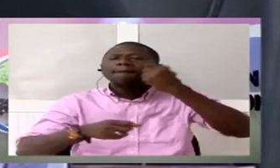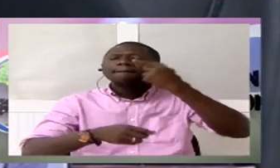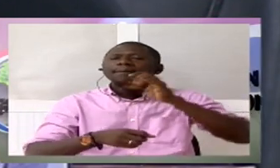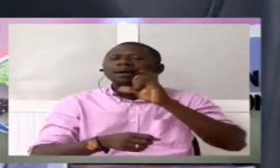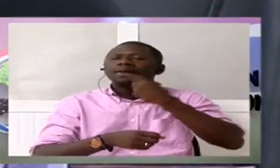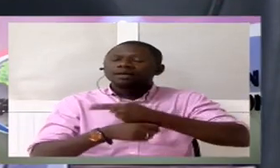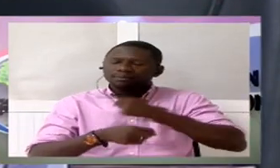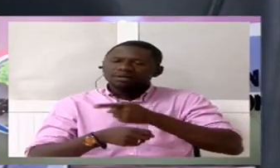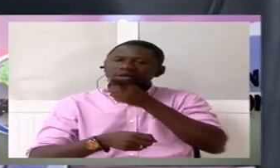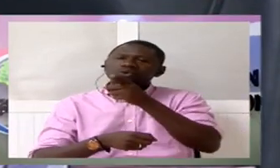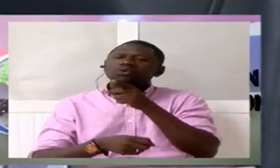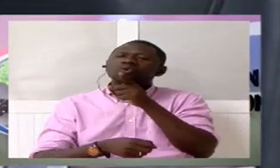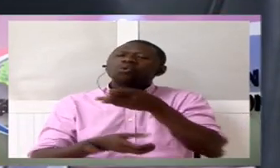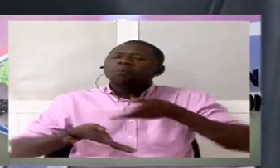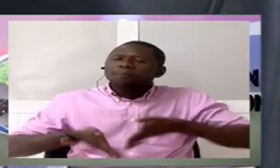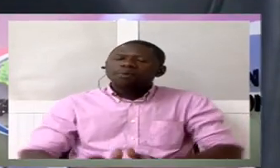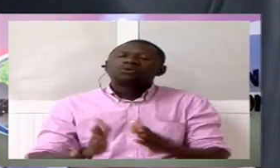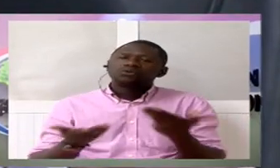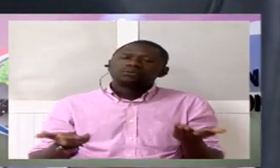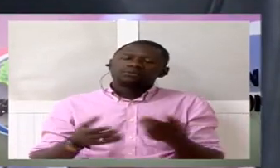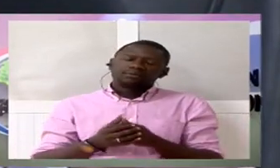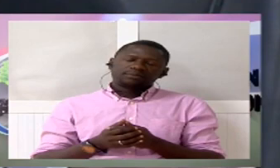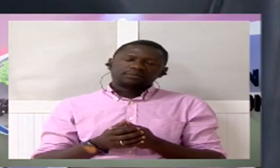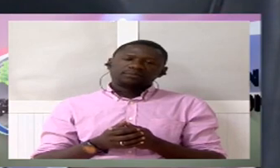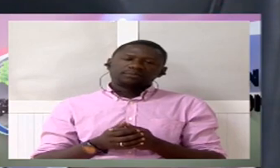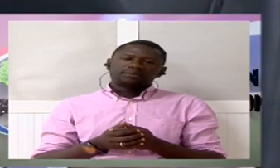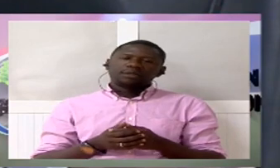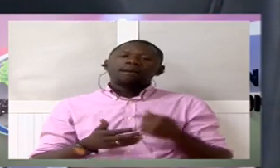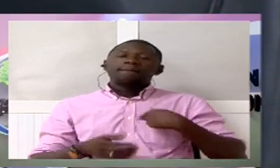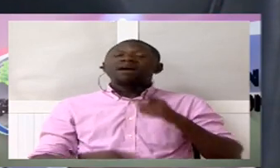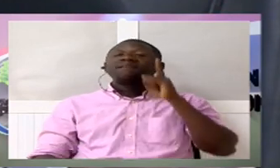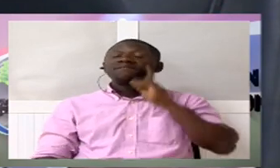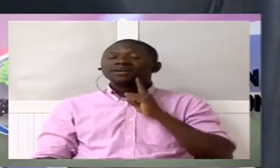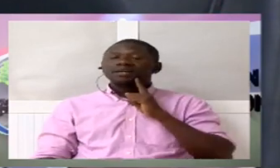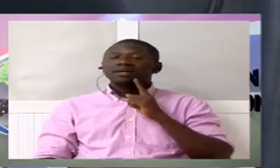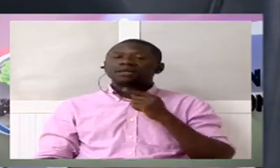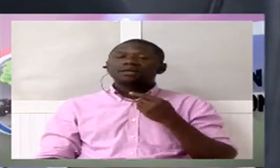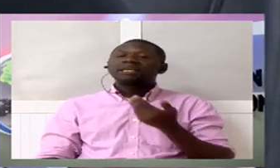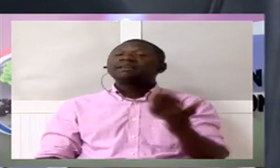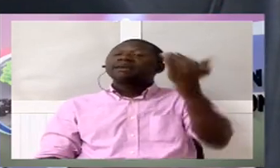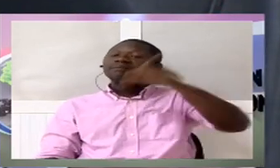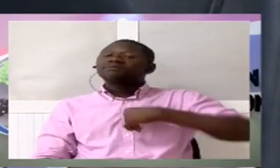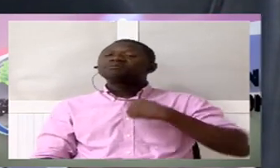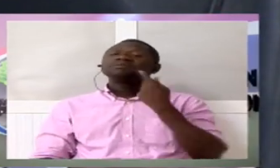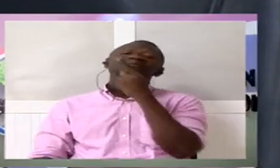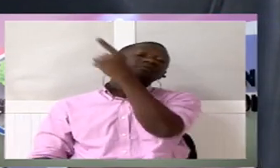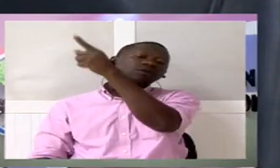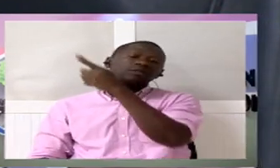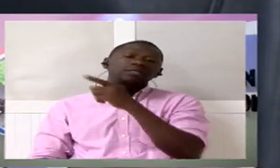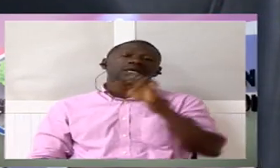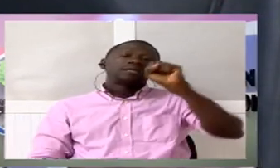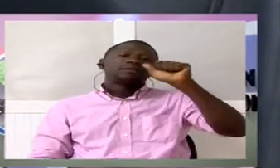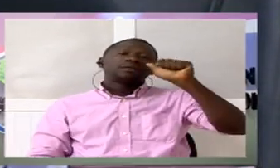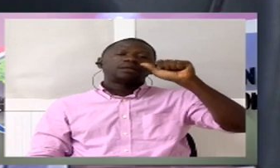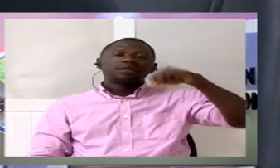bota bolonkono Sandu Jakaba. My father came from the provinces Sandu Jakaba. Mama bota